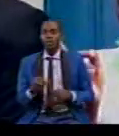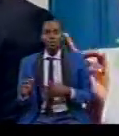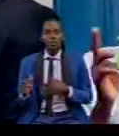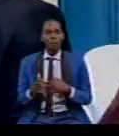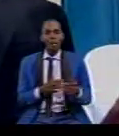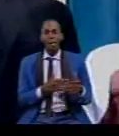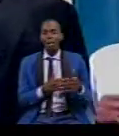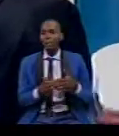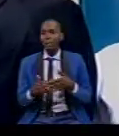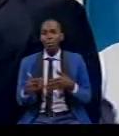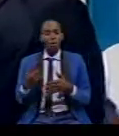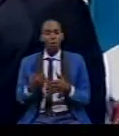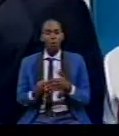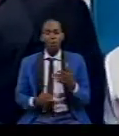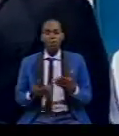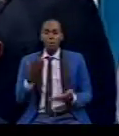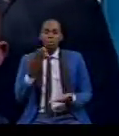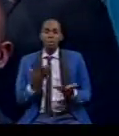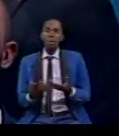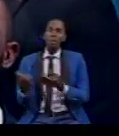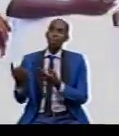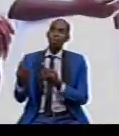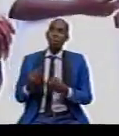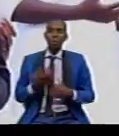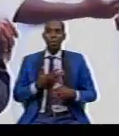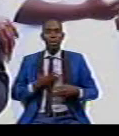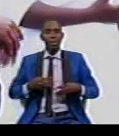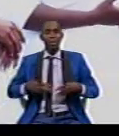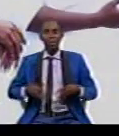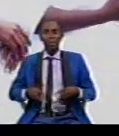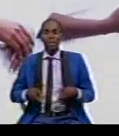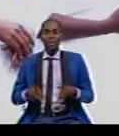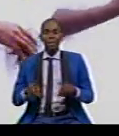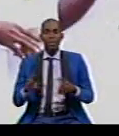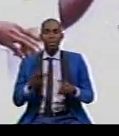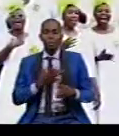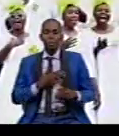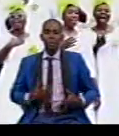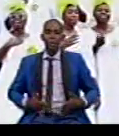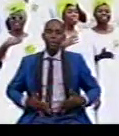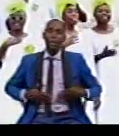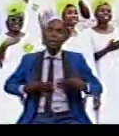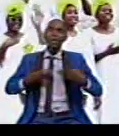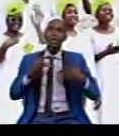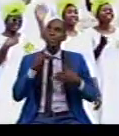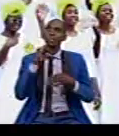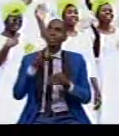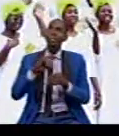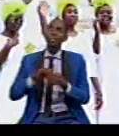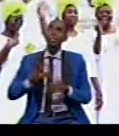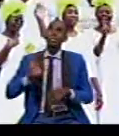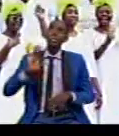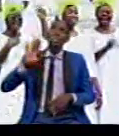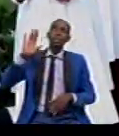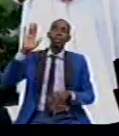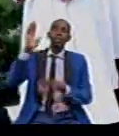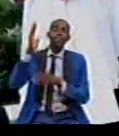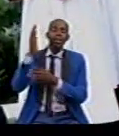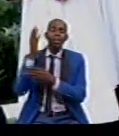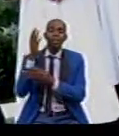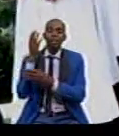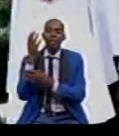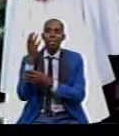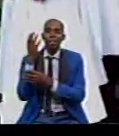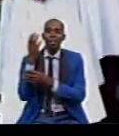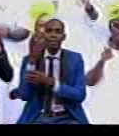do anything in secret that you don't want to see the light of day. Come to